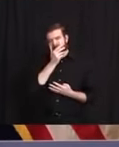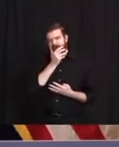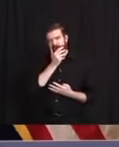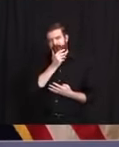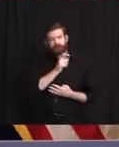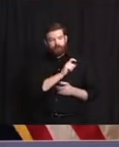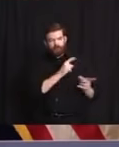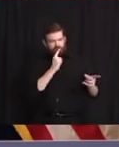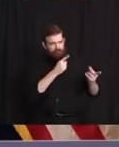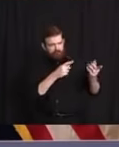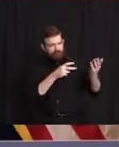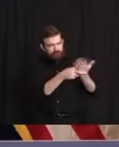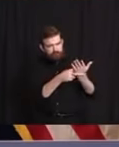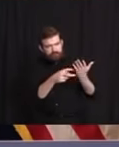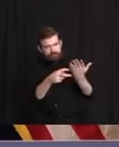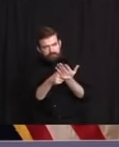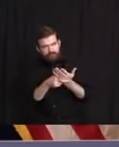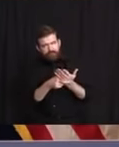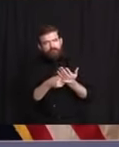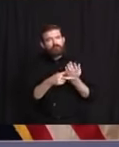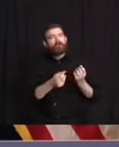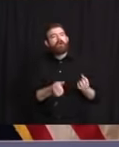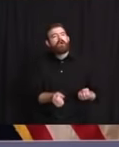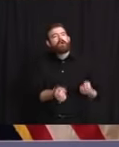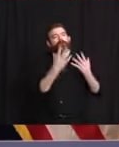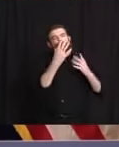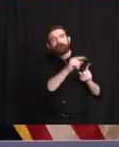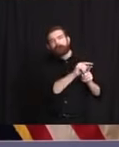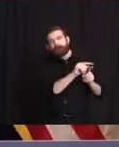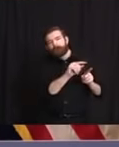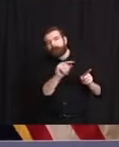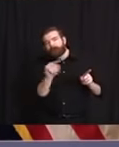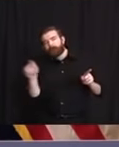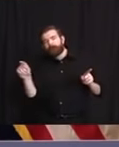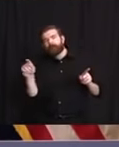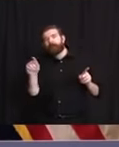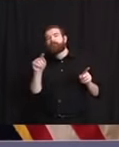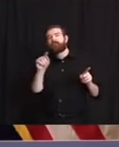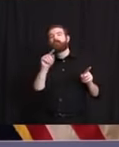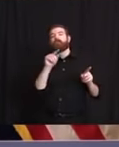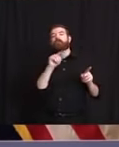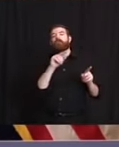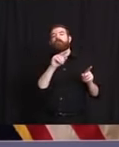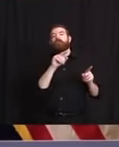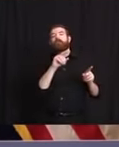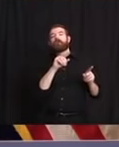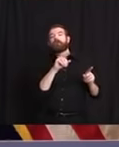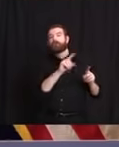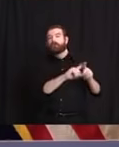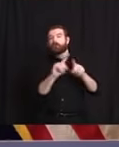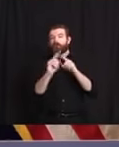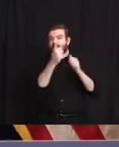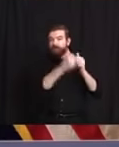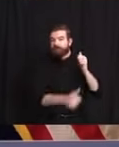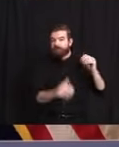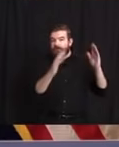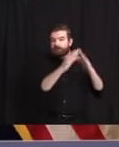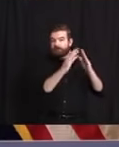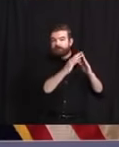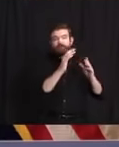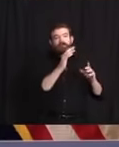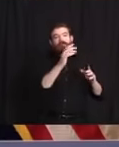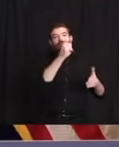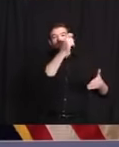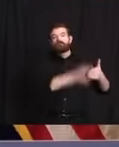about, how much is that? Is it across the board one amount, or does it vary from town to town? We were trying to get answers about what was going